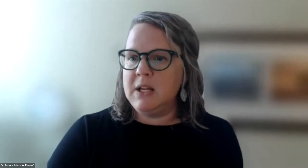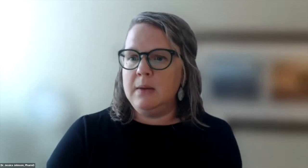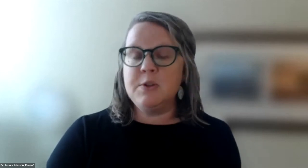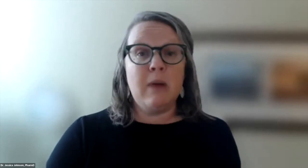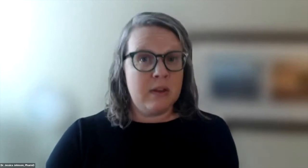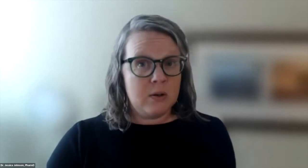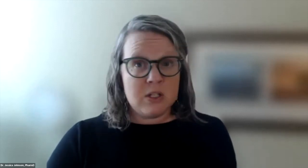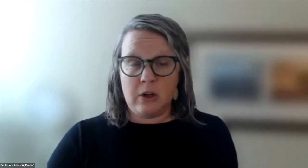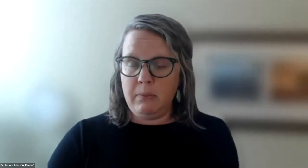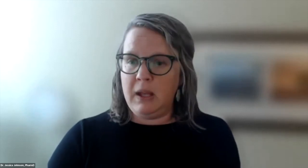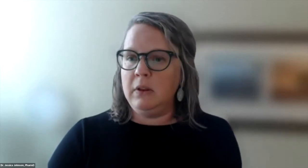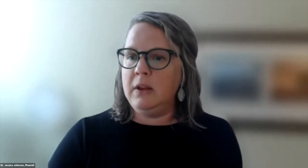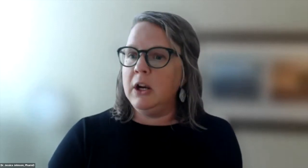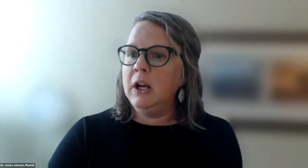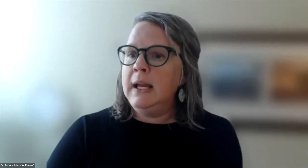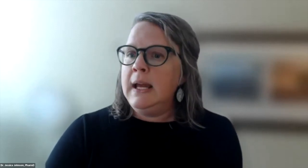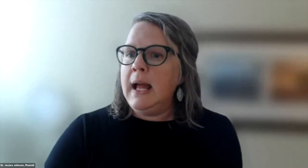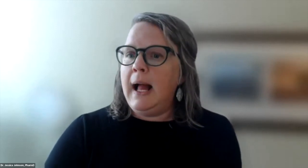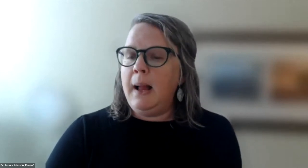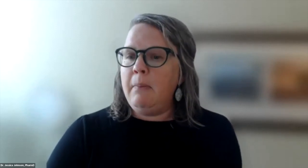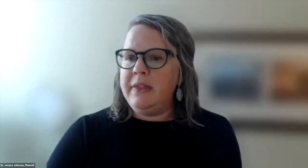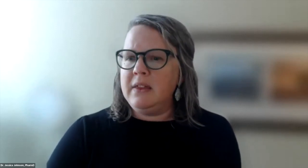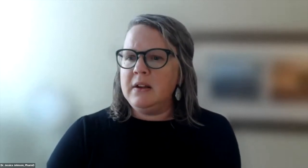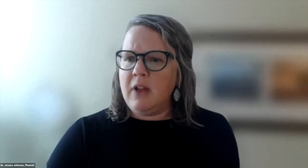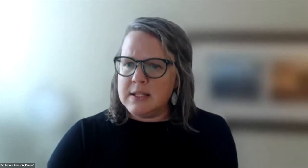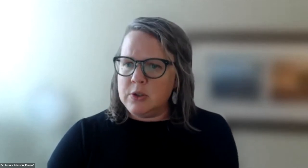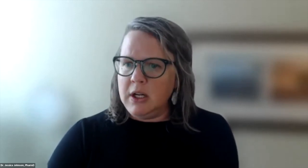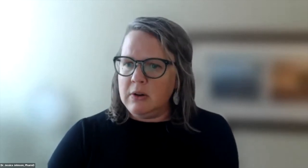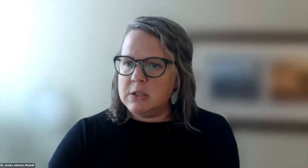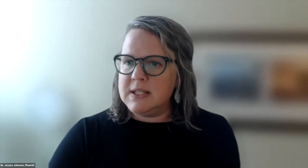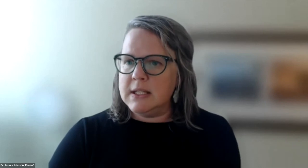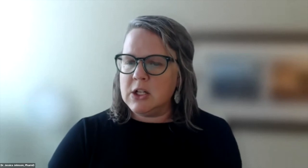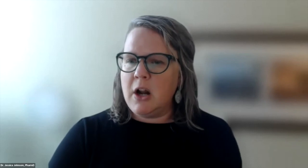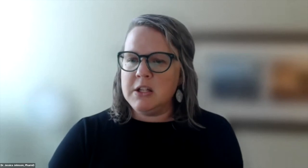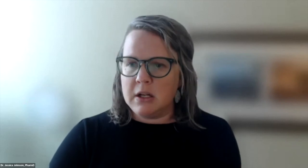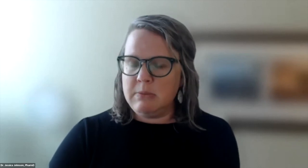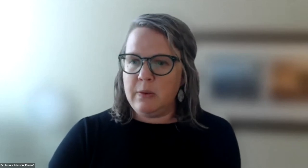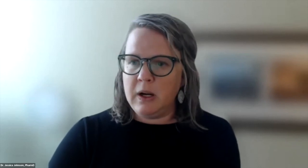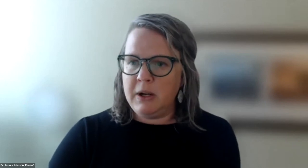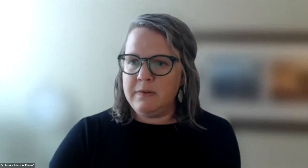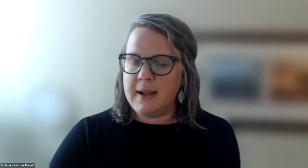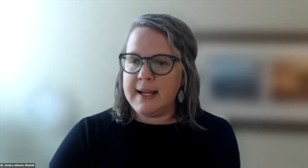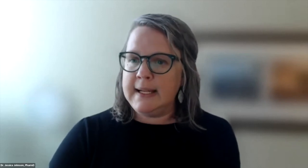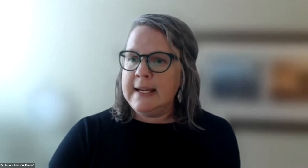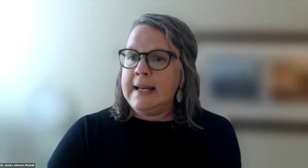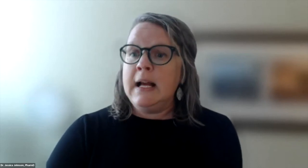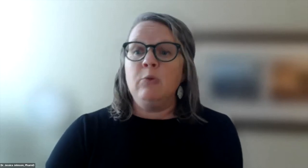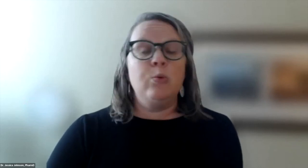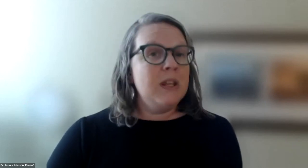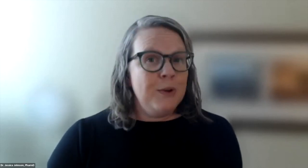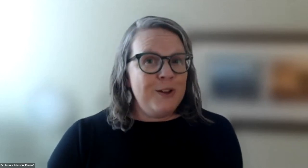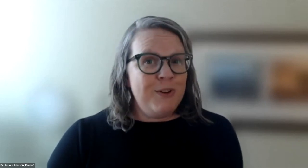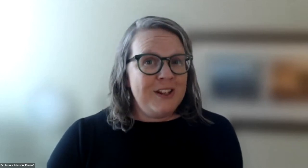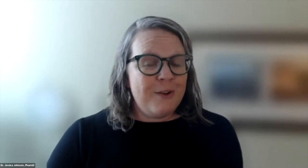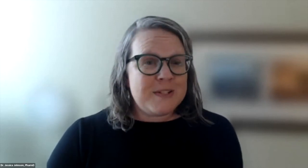buprenorphine sometimes, or methadone is a great pain reliever. I think the naloxone training question was answered. I'll talk to Beth Workman offline.